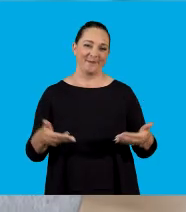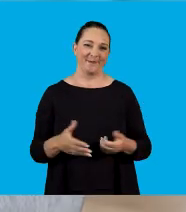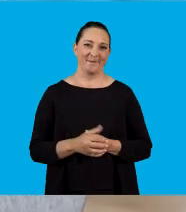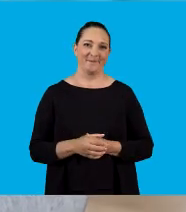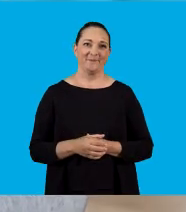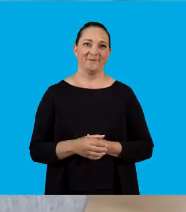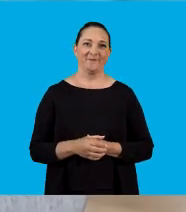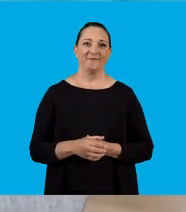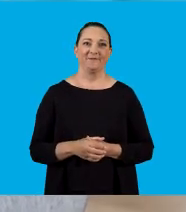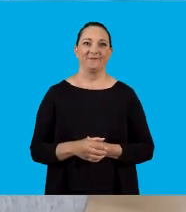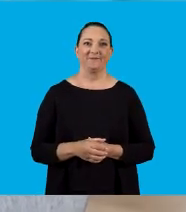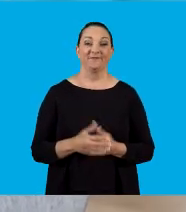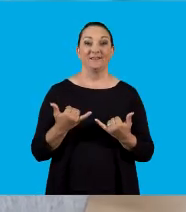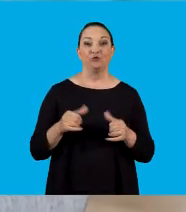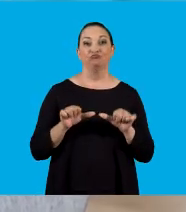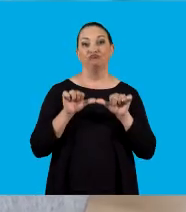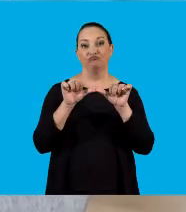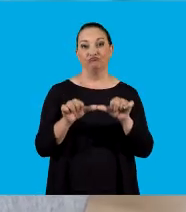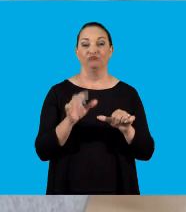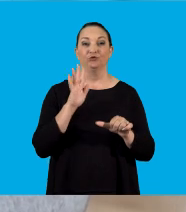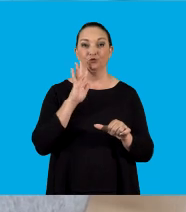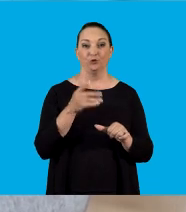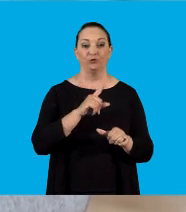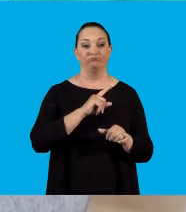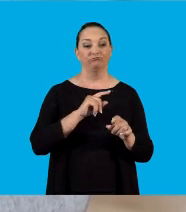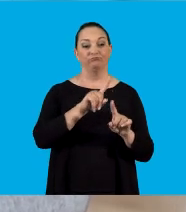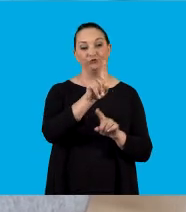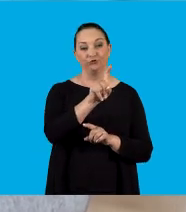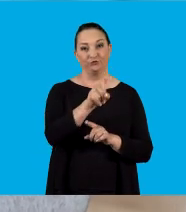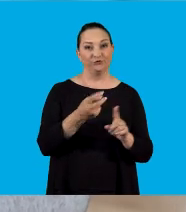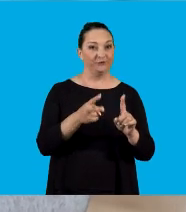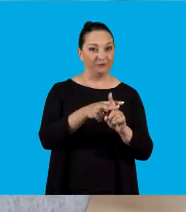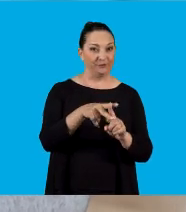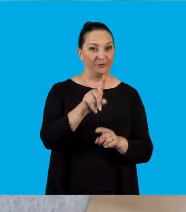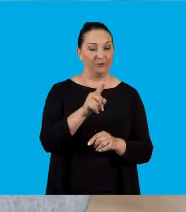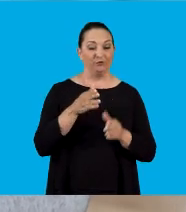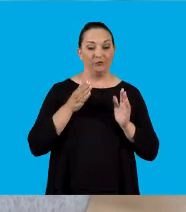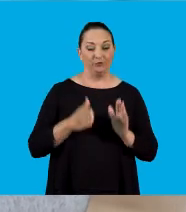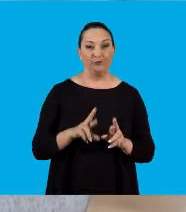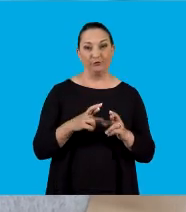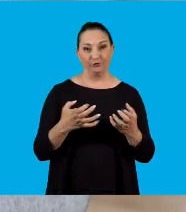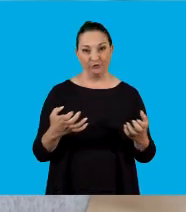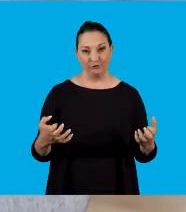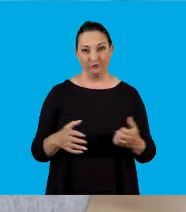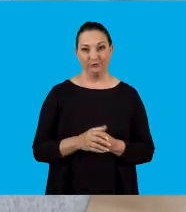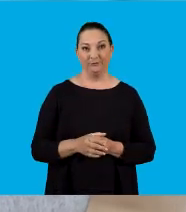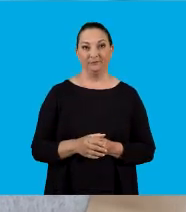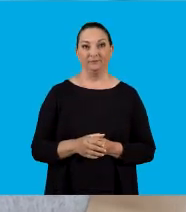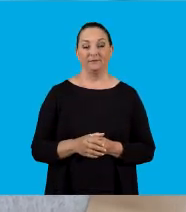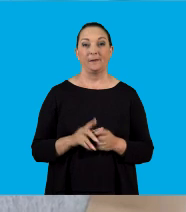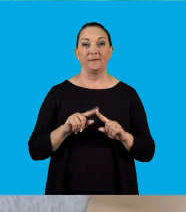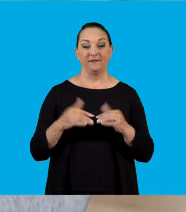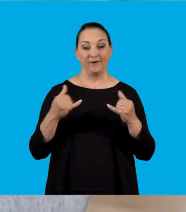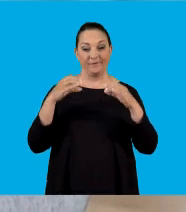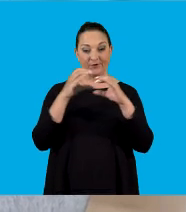Welcome back from an ad break. We will continue with our application questions under the topic human resources,